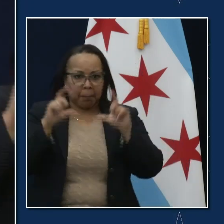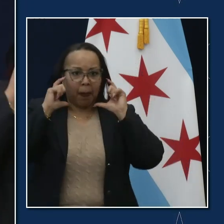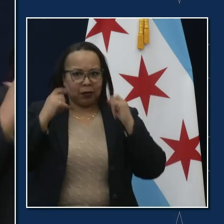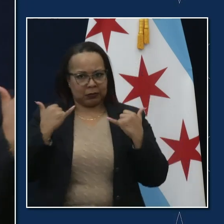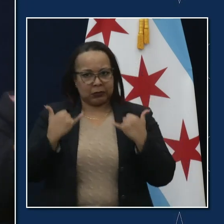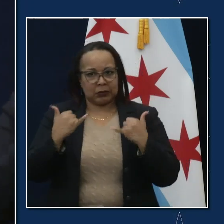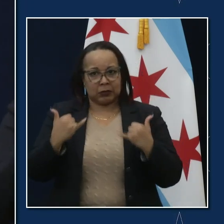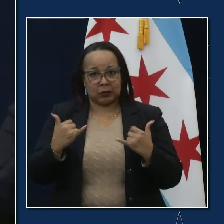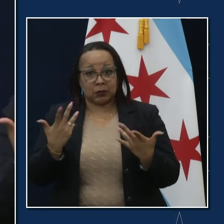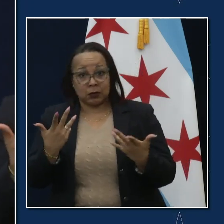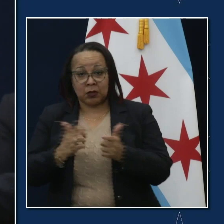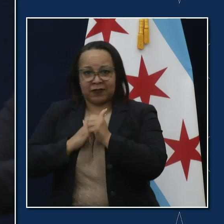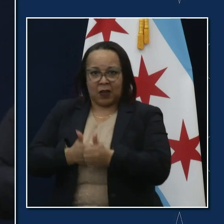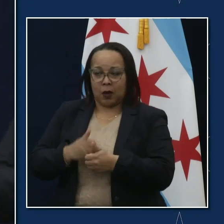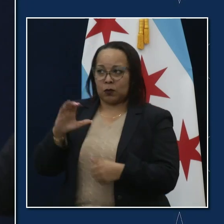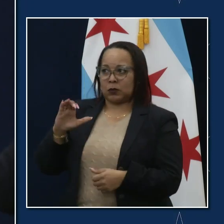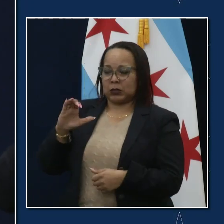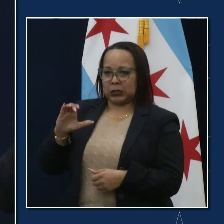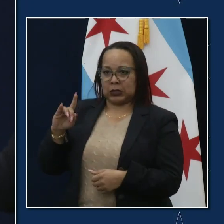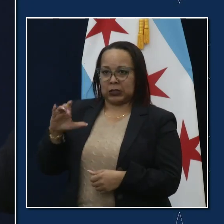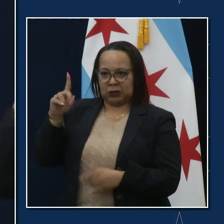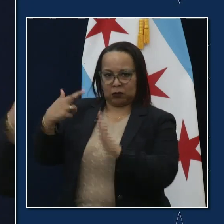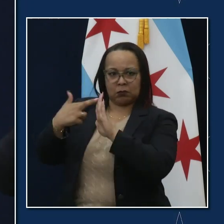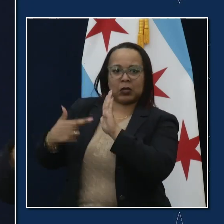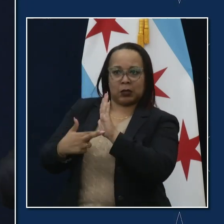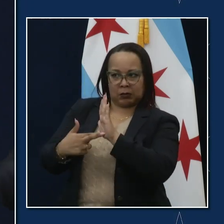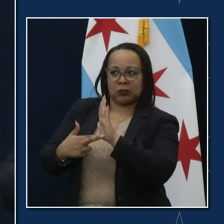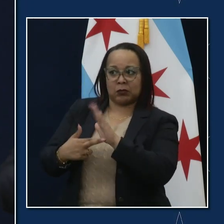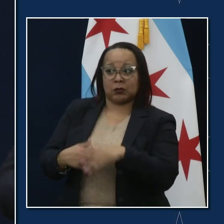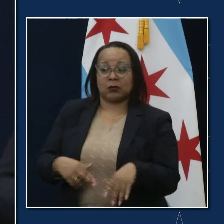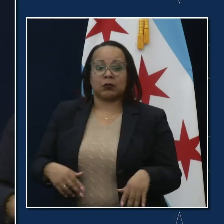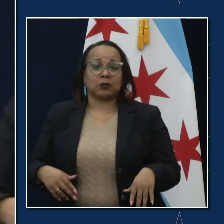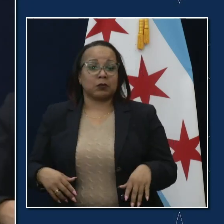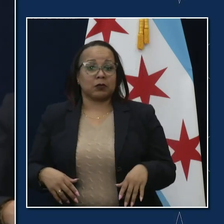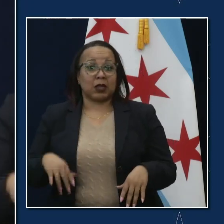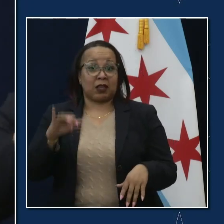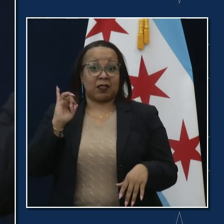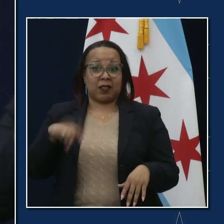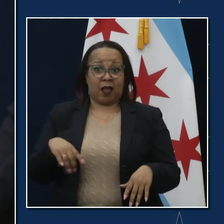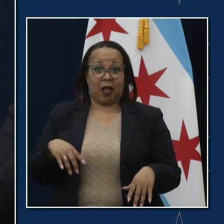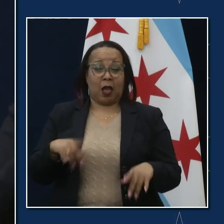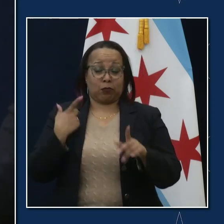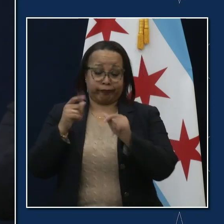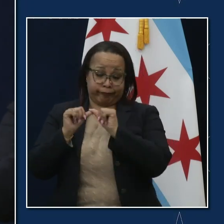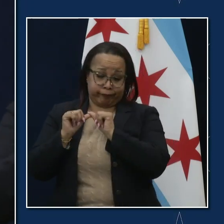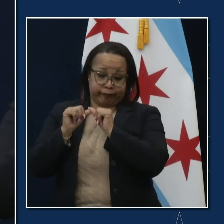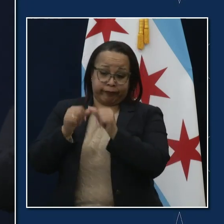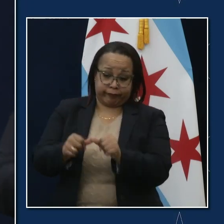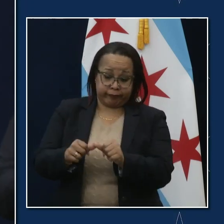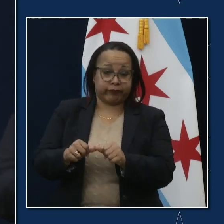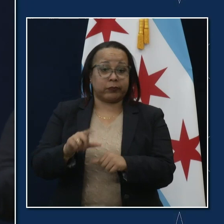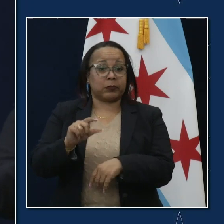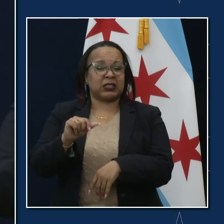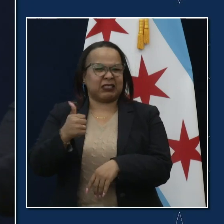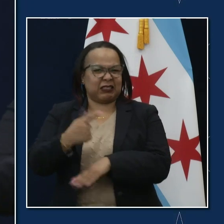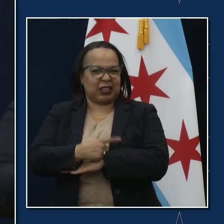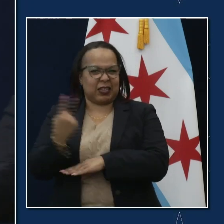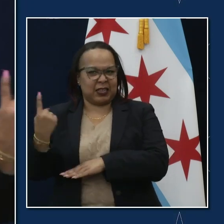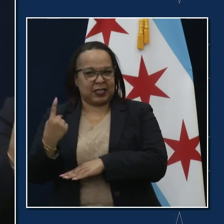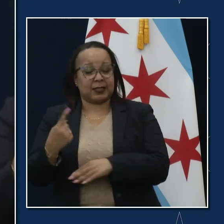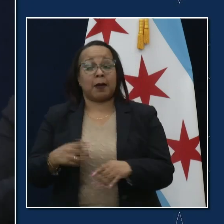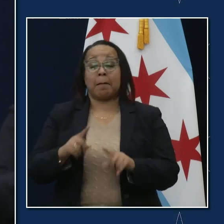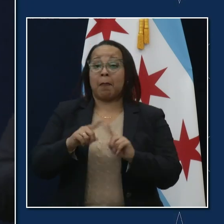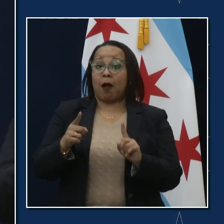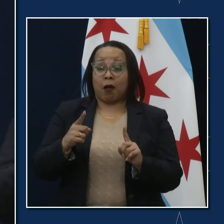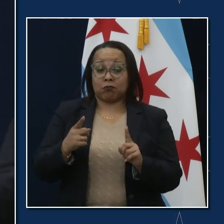mask, one, to follow the CDC guidelines. I wore that through day 10 in my recovery from COVID.